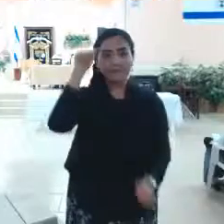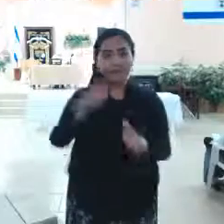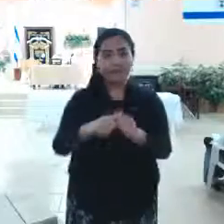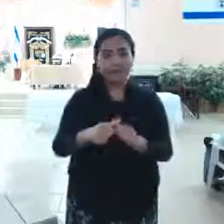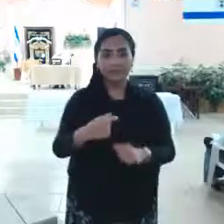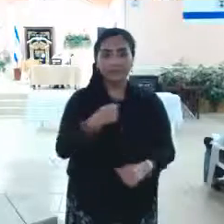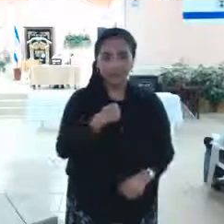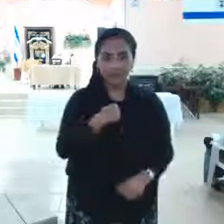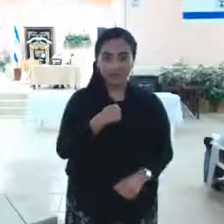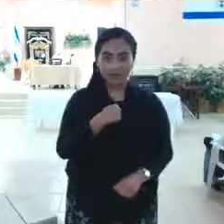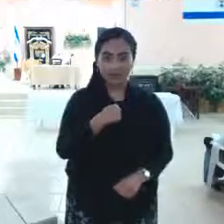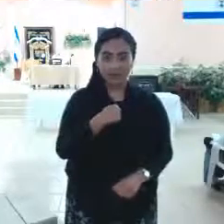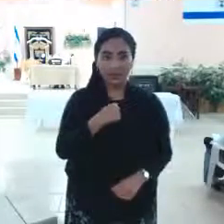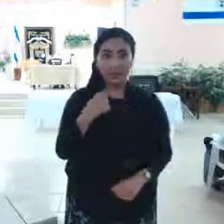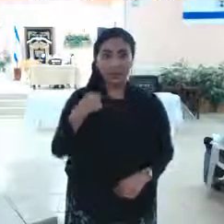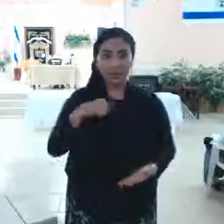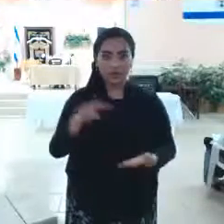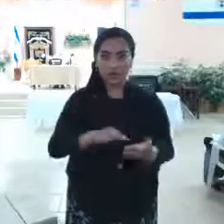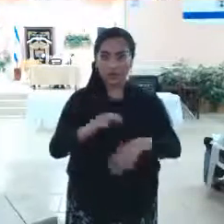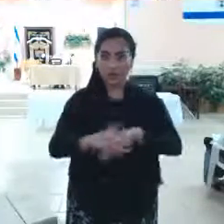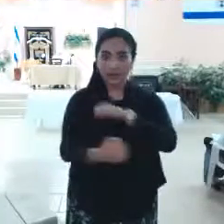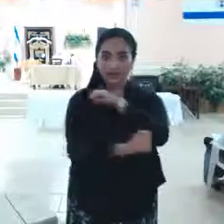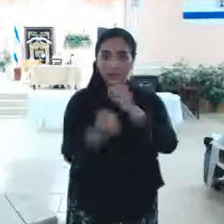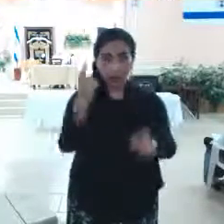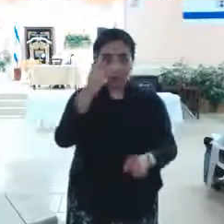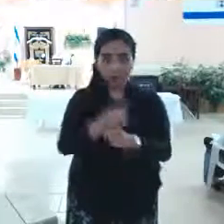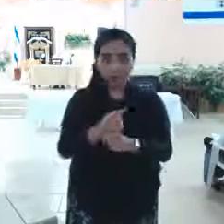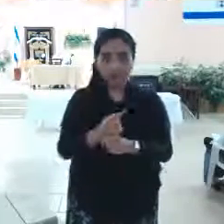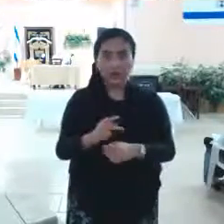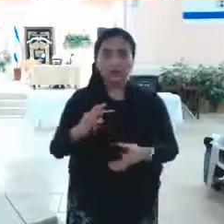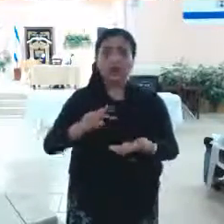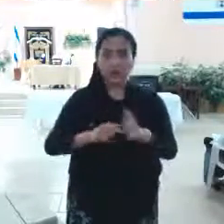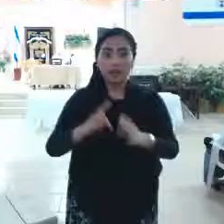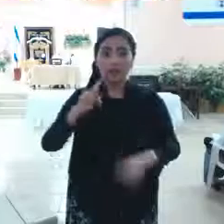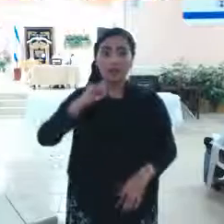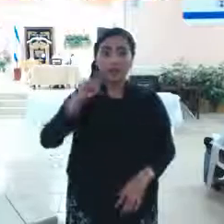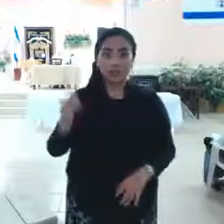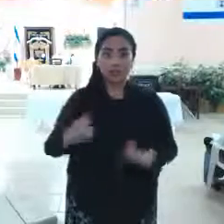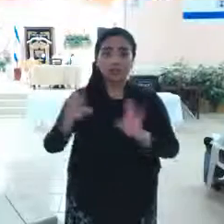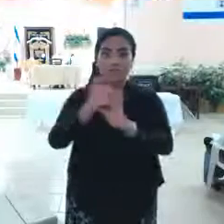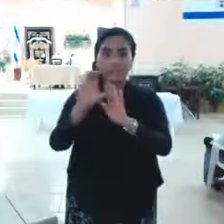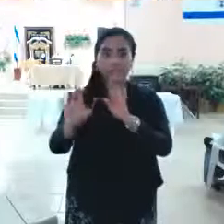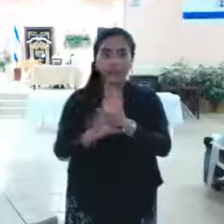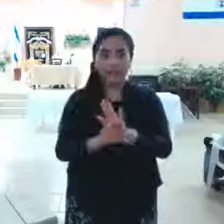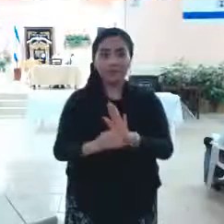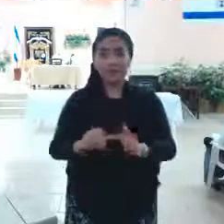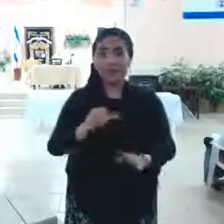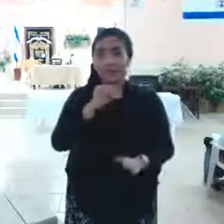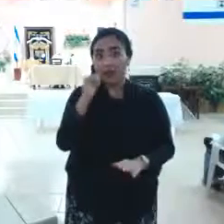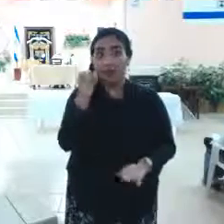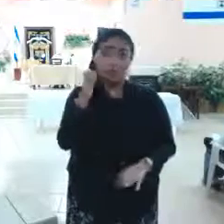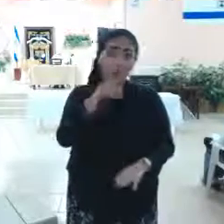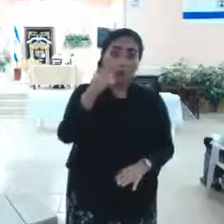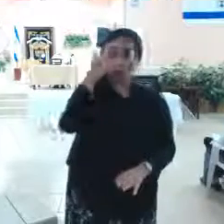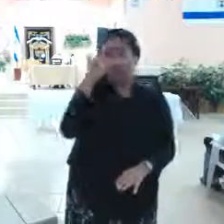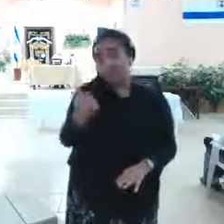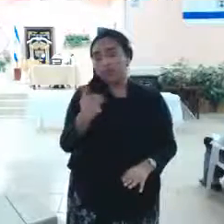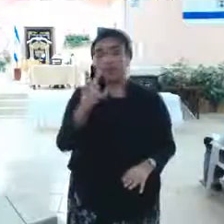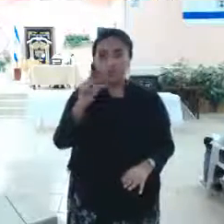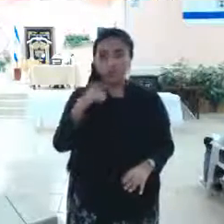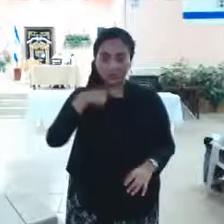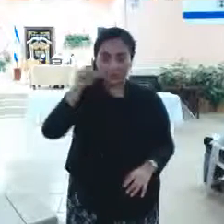in memorial of me. We read it during Pesach. It is a commandment. It is not an